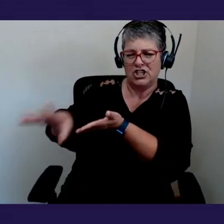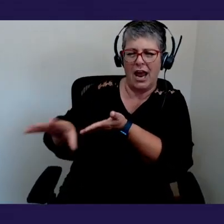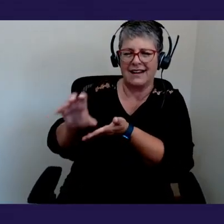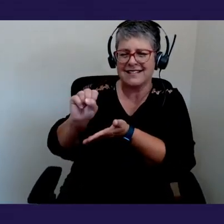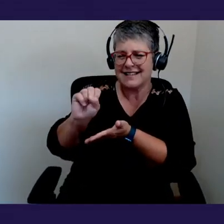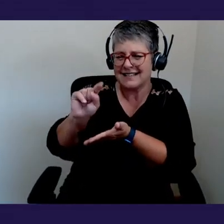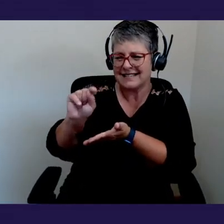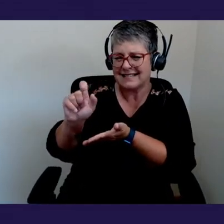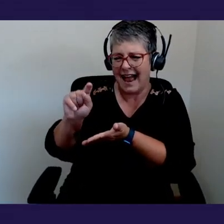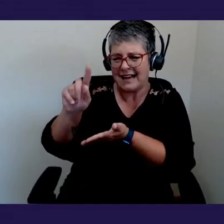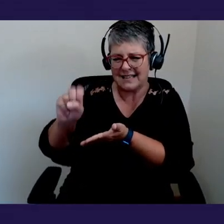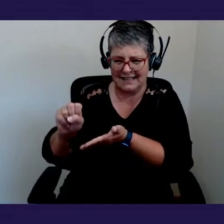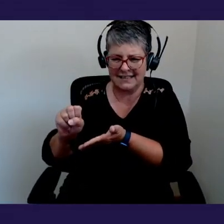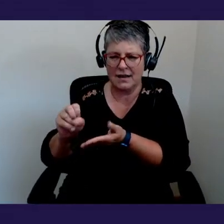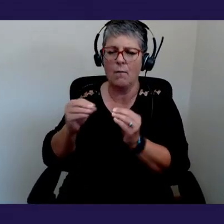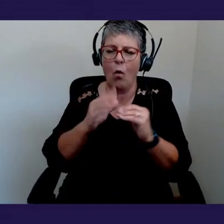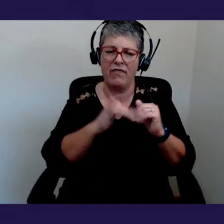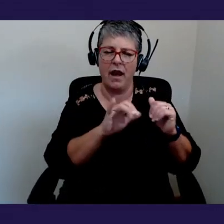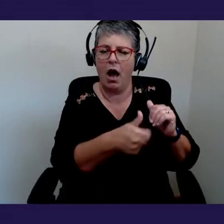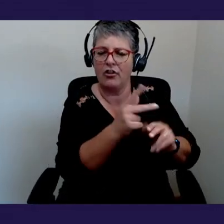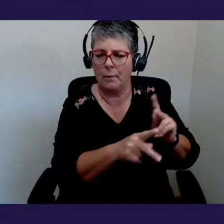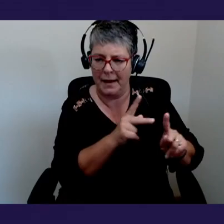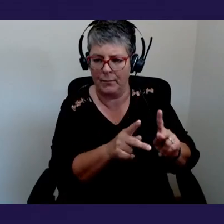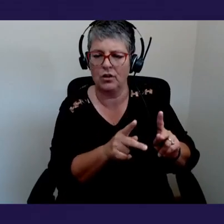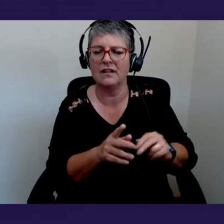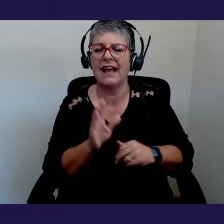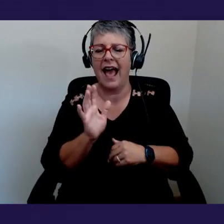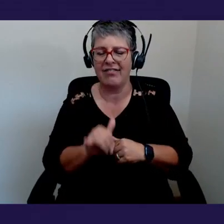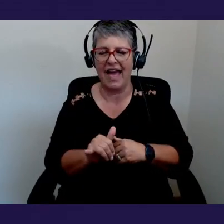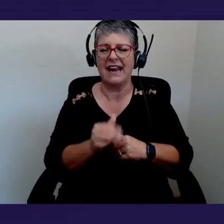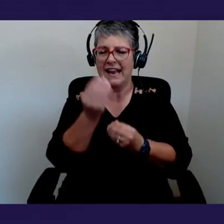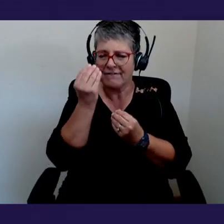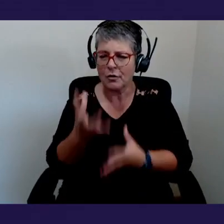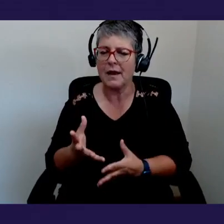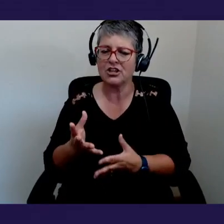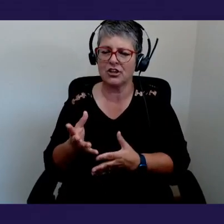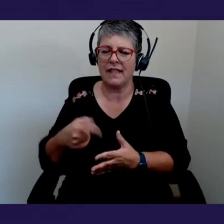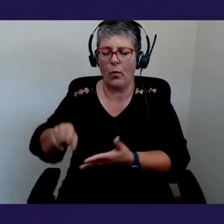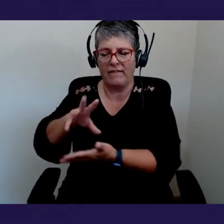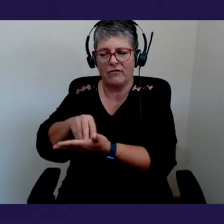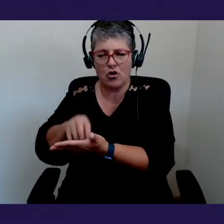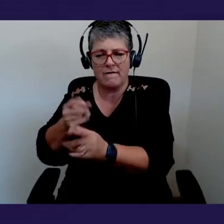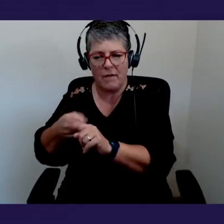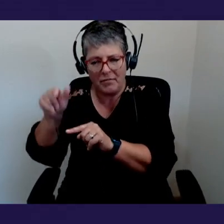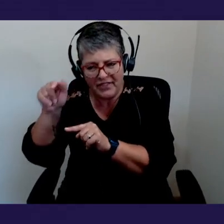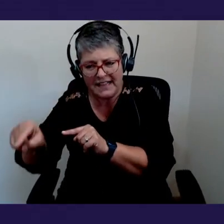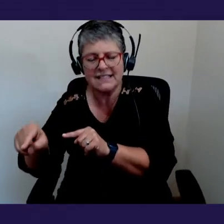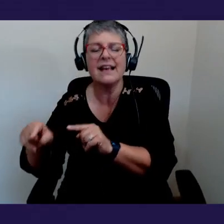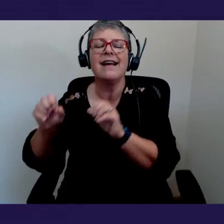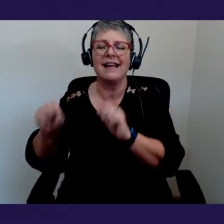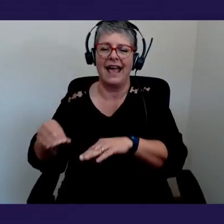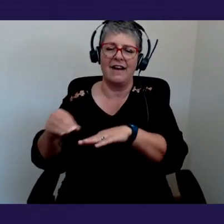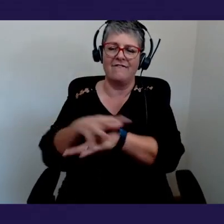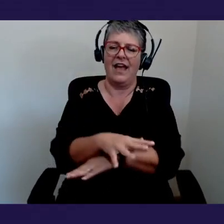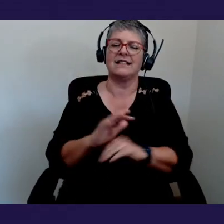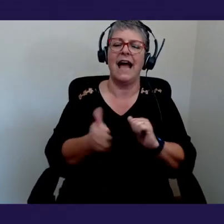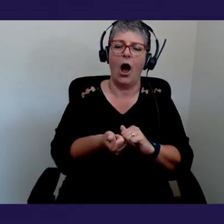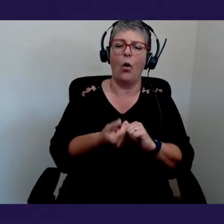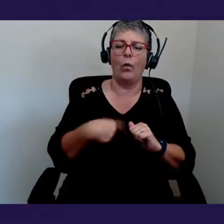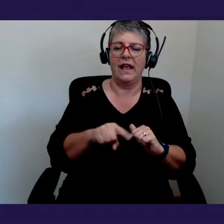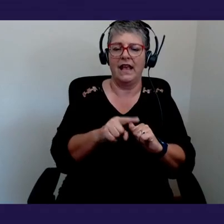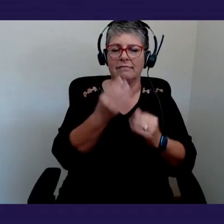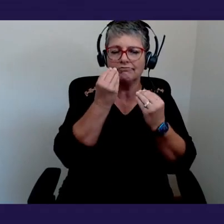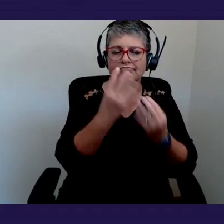can imagine how this kind of fine-grained information can then be used directly to inform local public health interventions, targeted